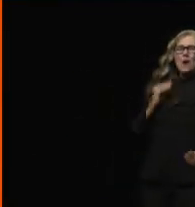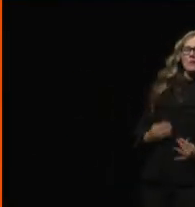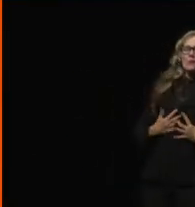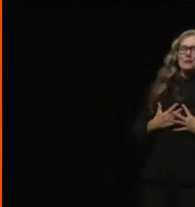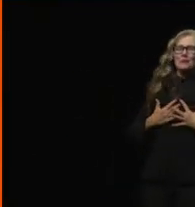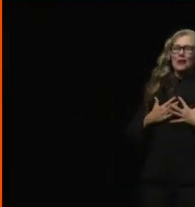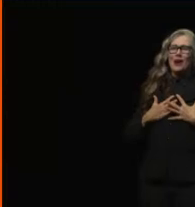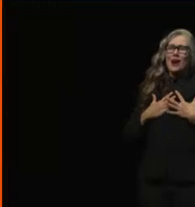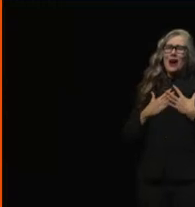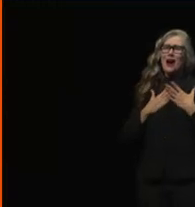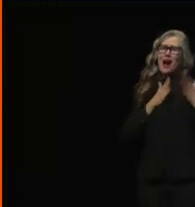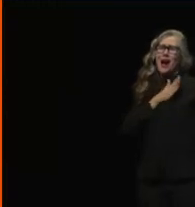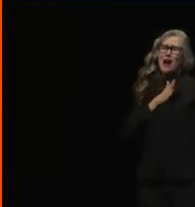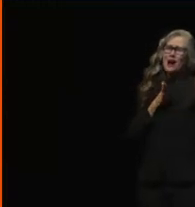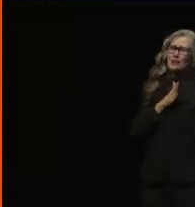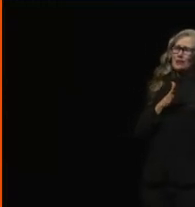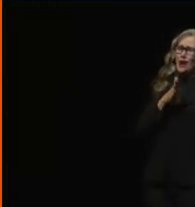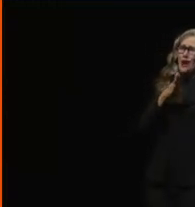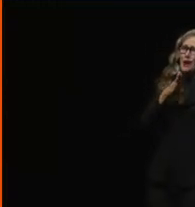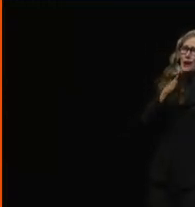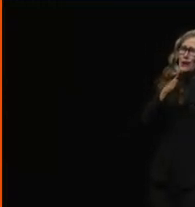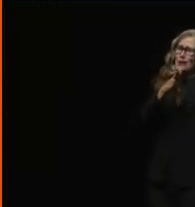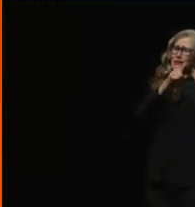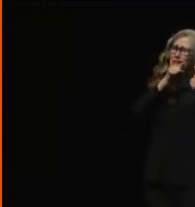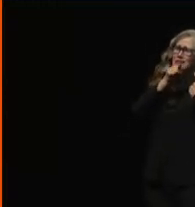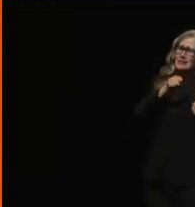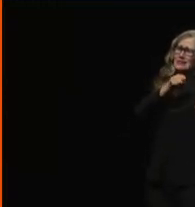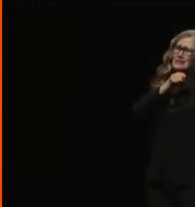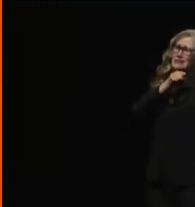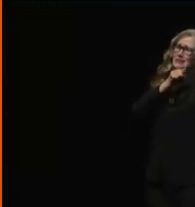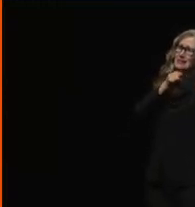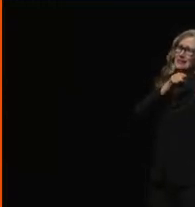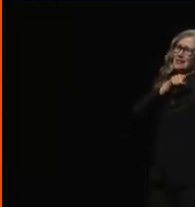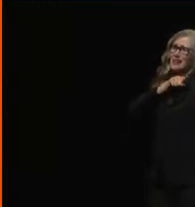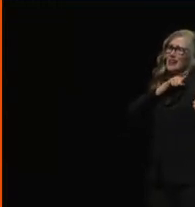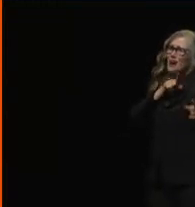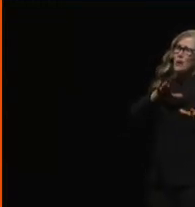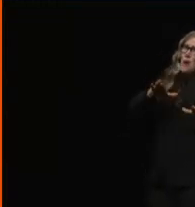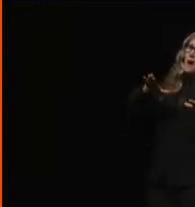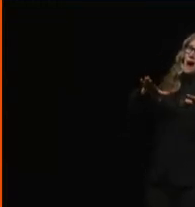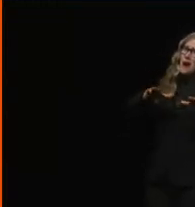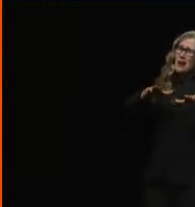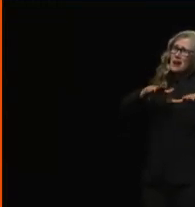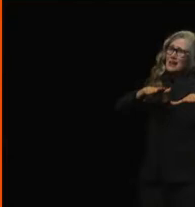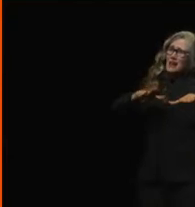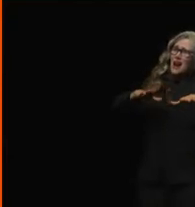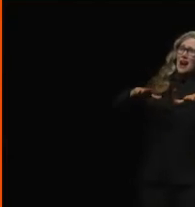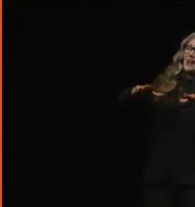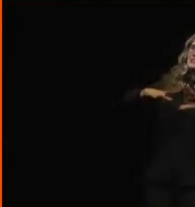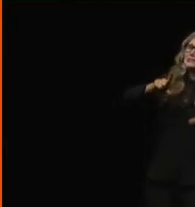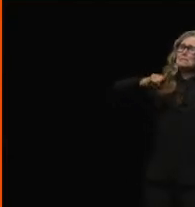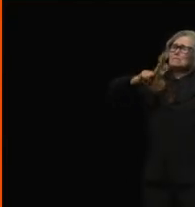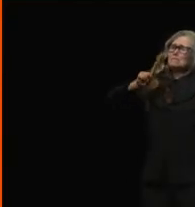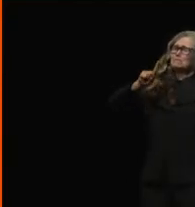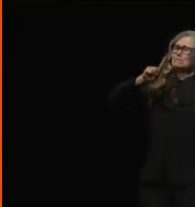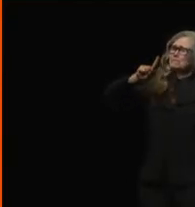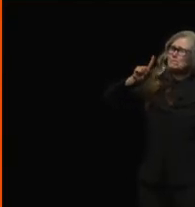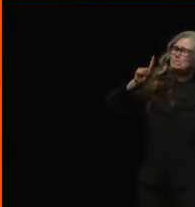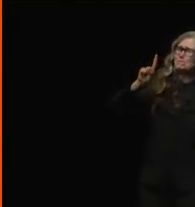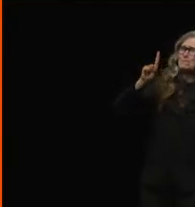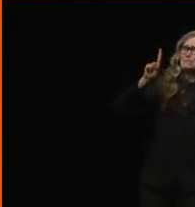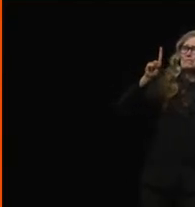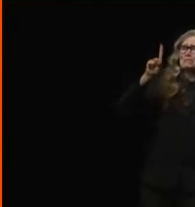See, it's a long road to walk on, and